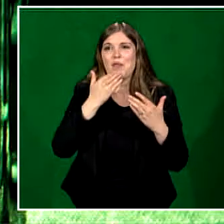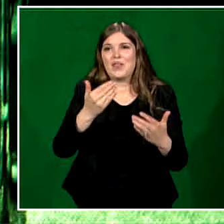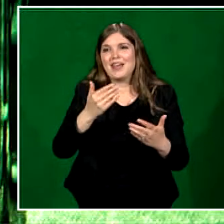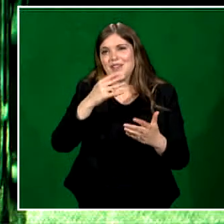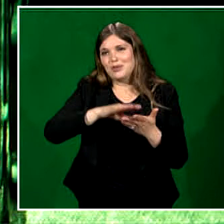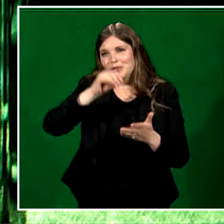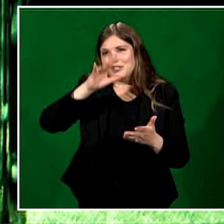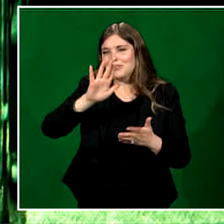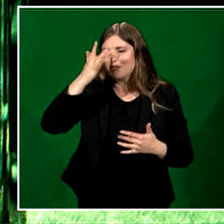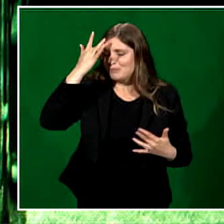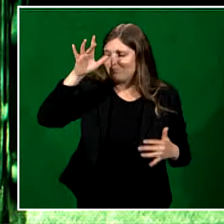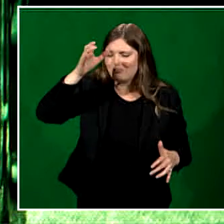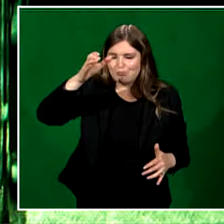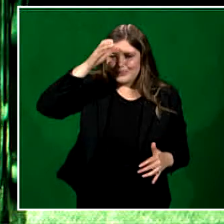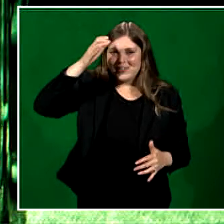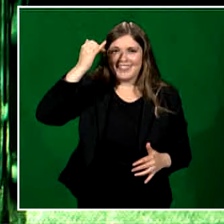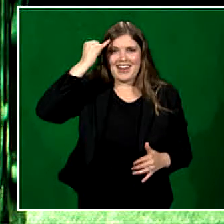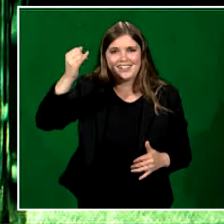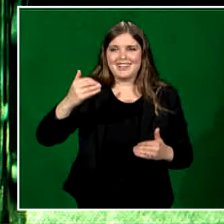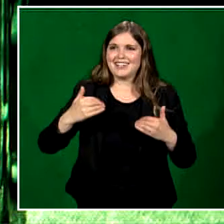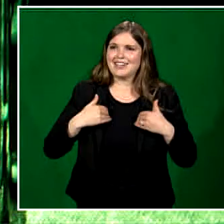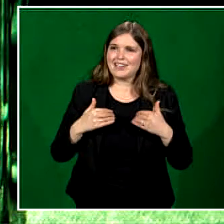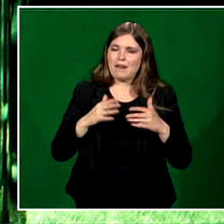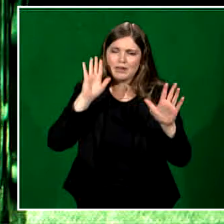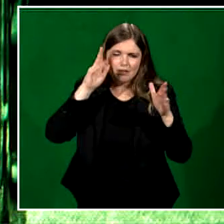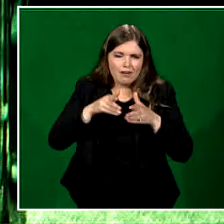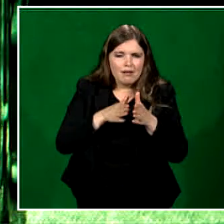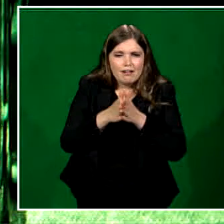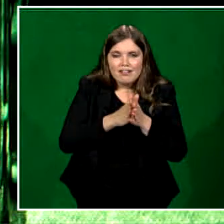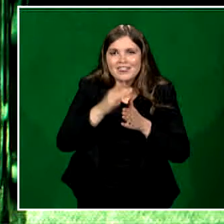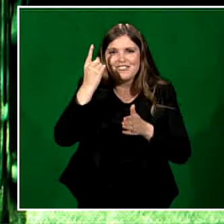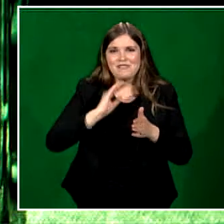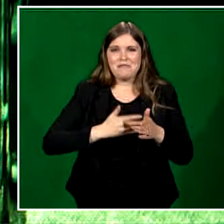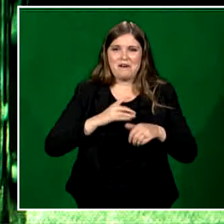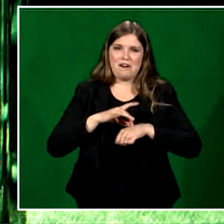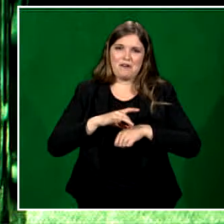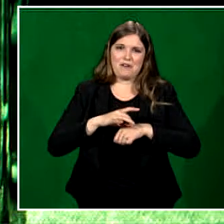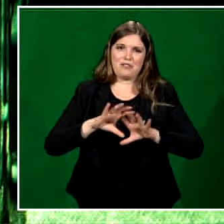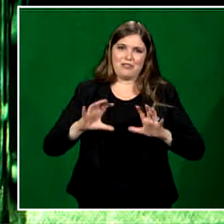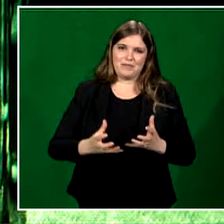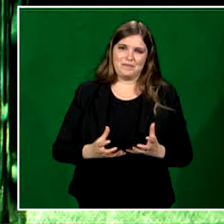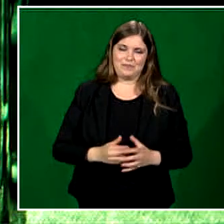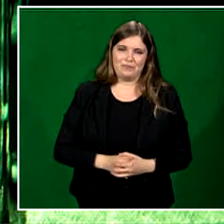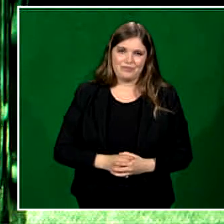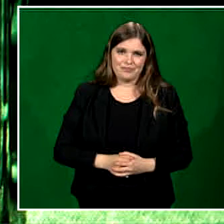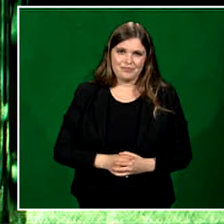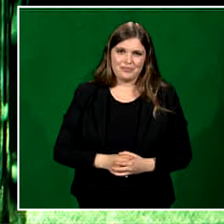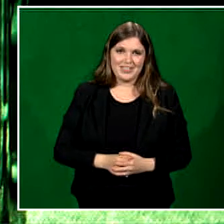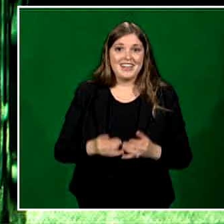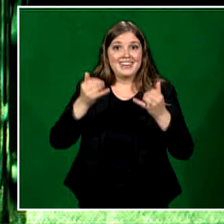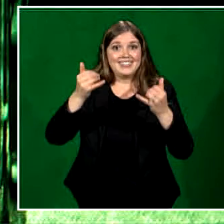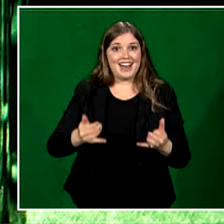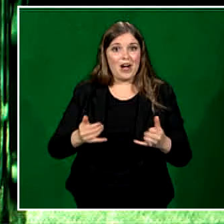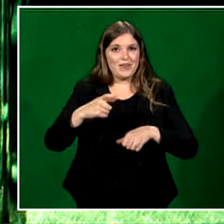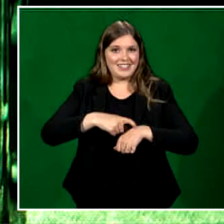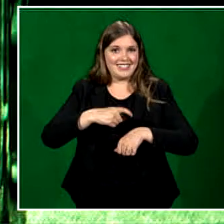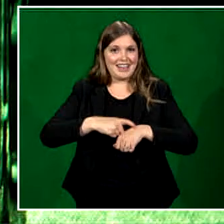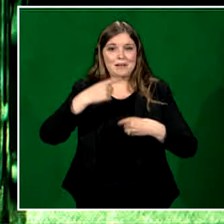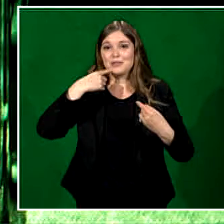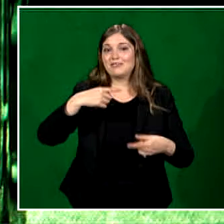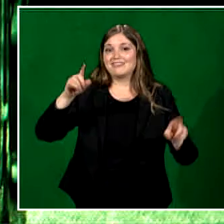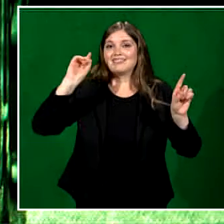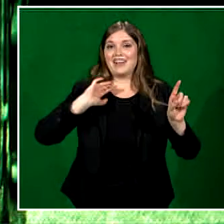ideas and for having such tenacity for our Earth. Now, It's time to name our